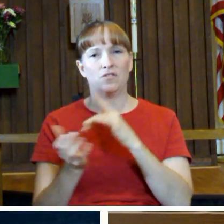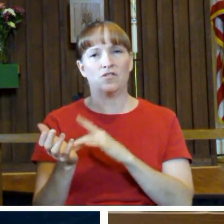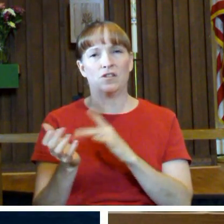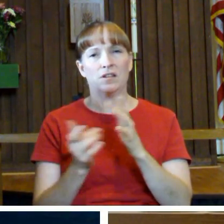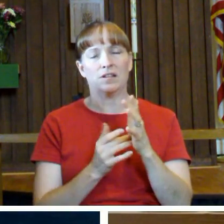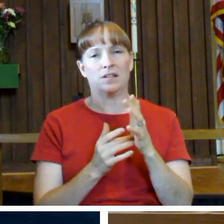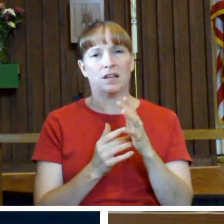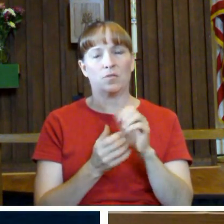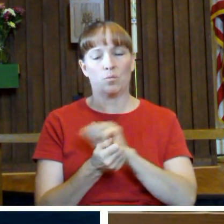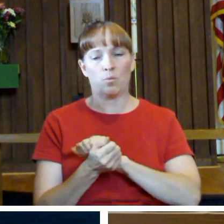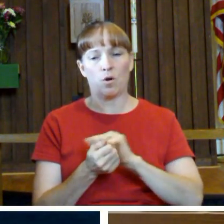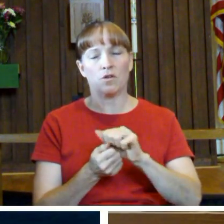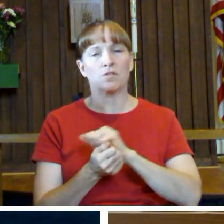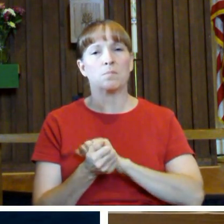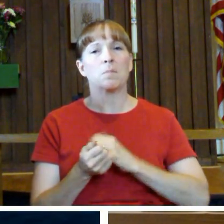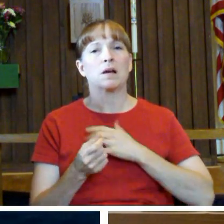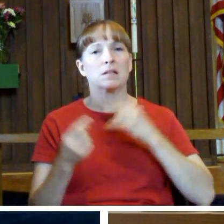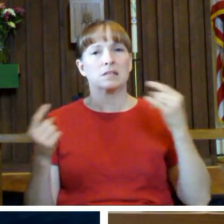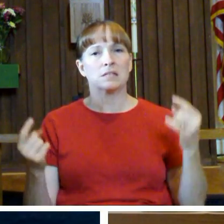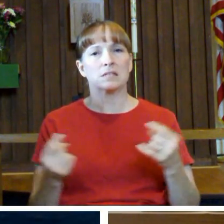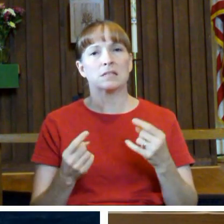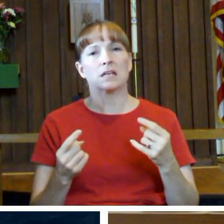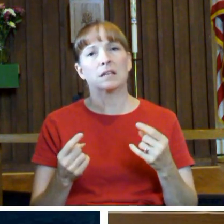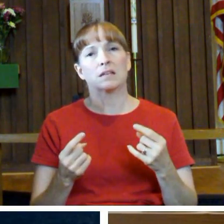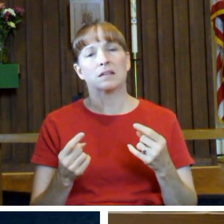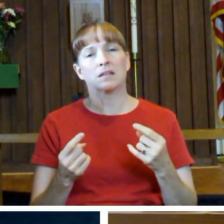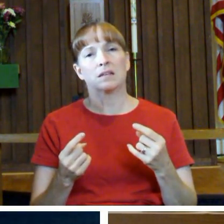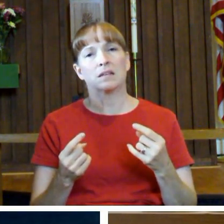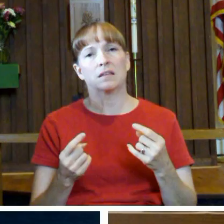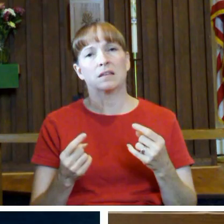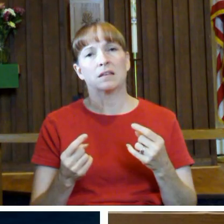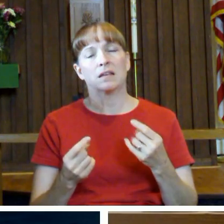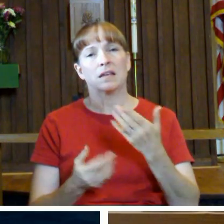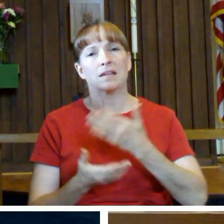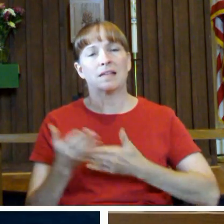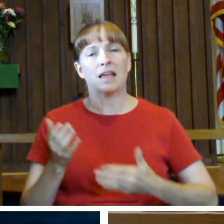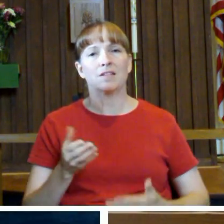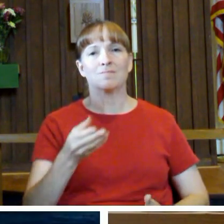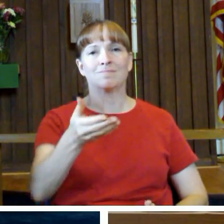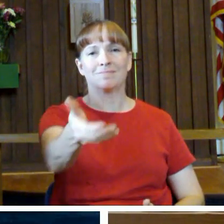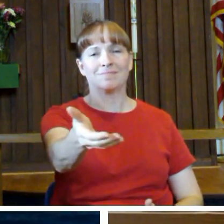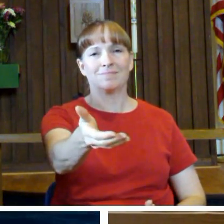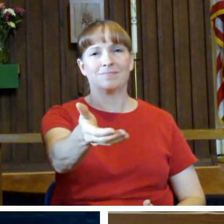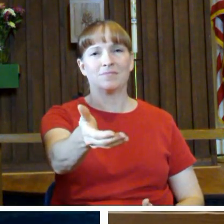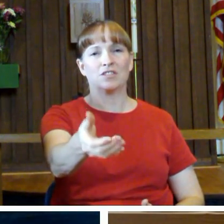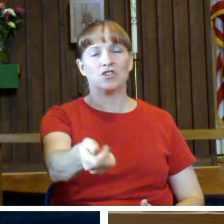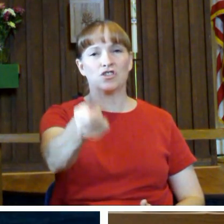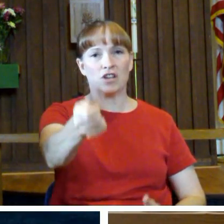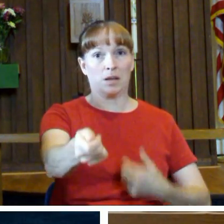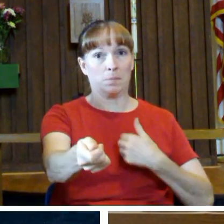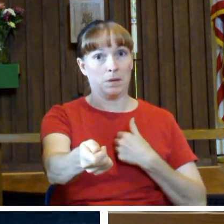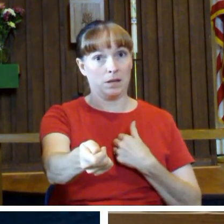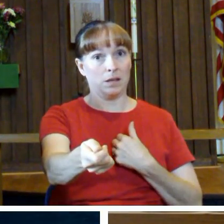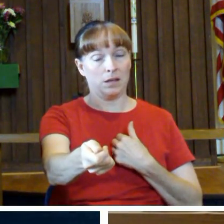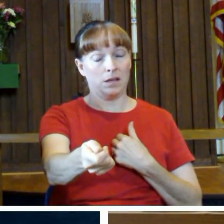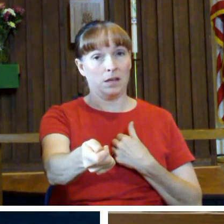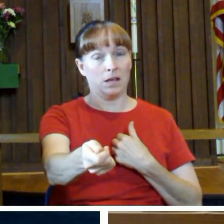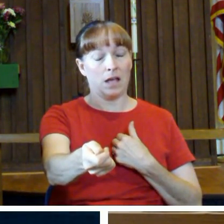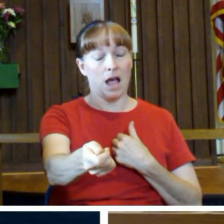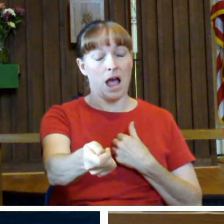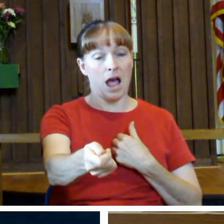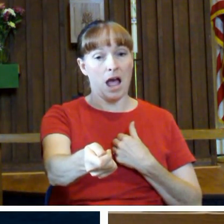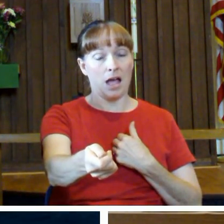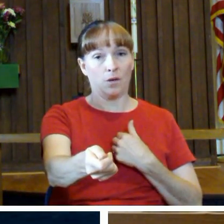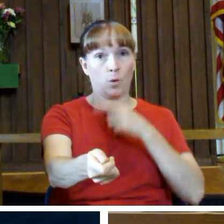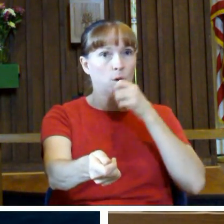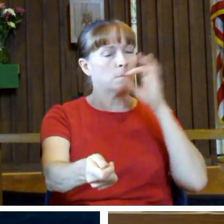Jesus has washed my sins away.' His hand was thrust out to shake mine, and I, who